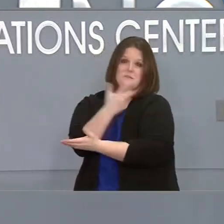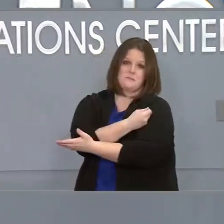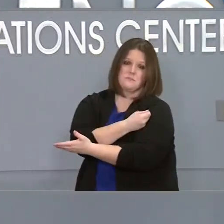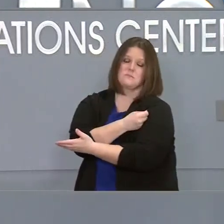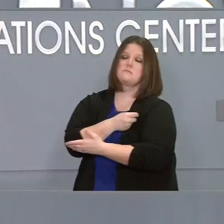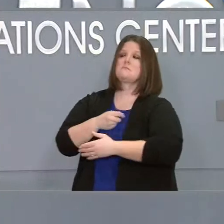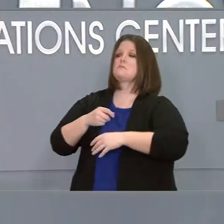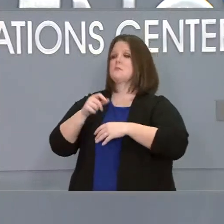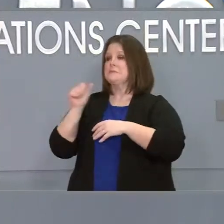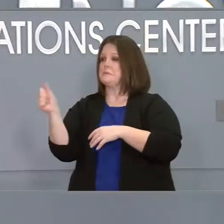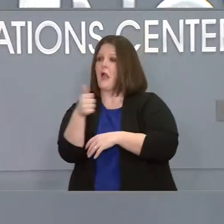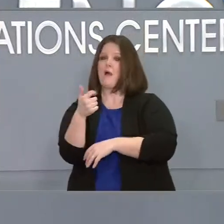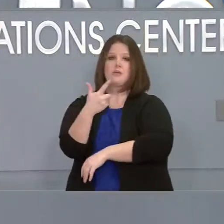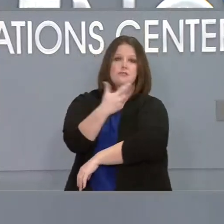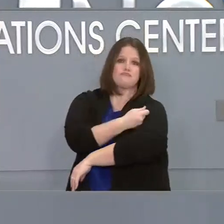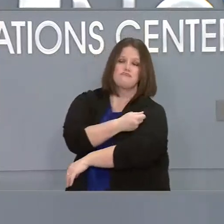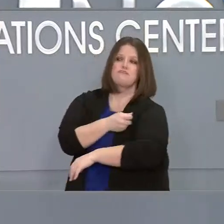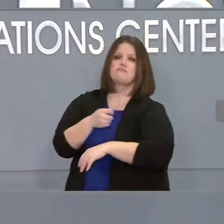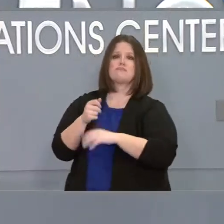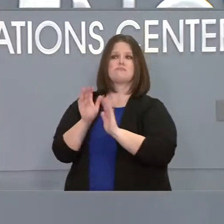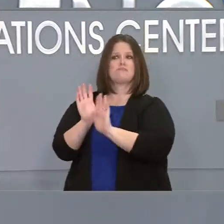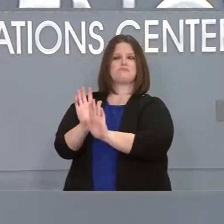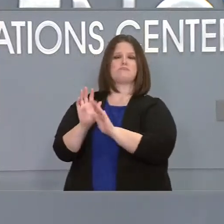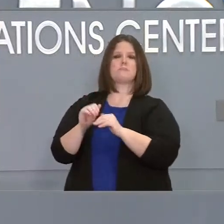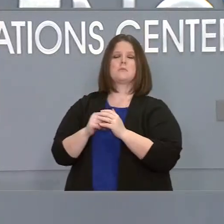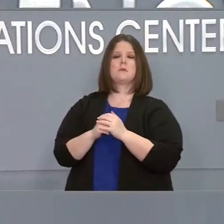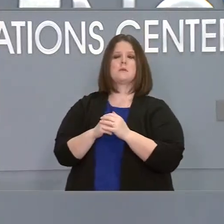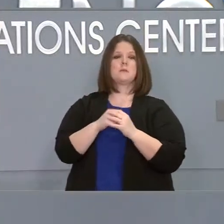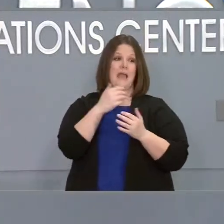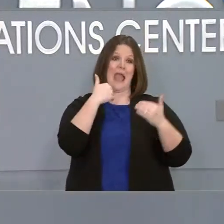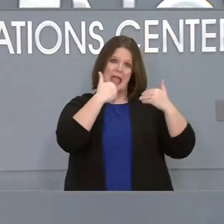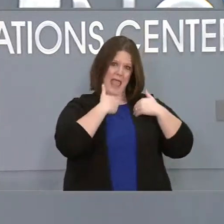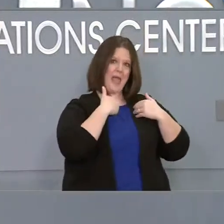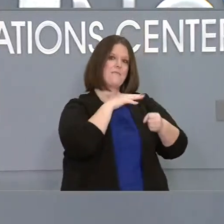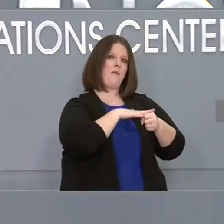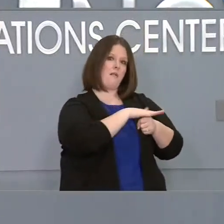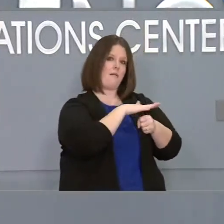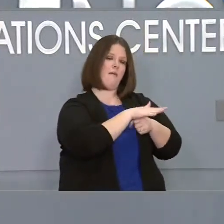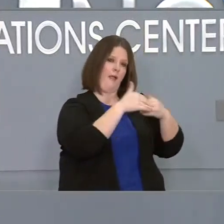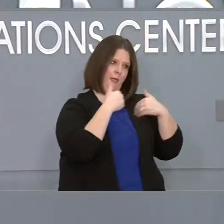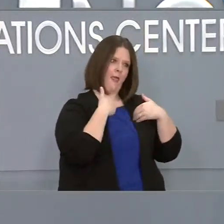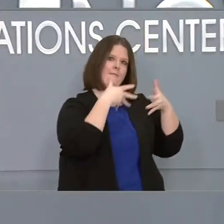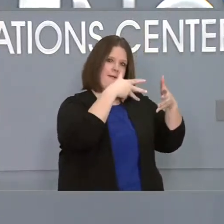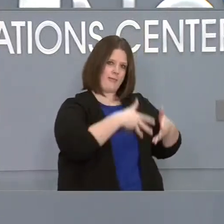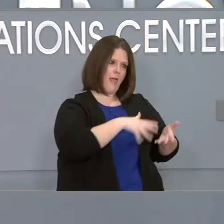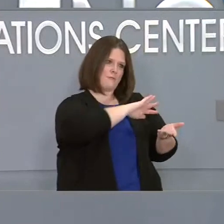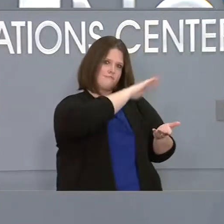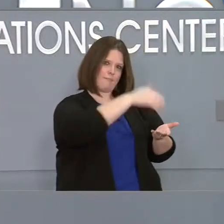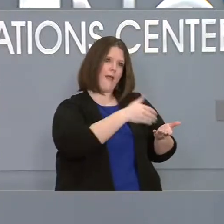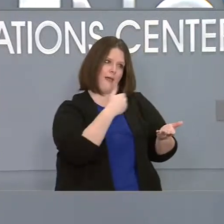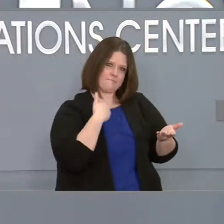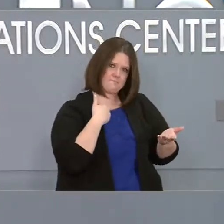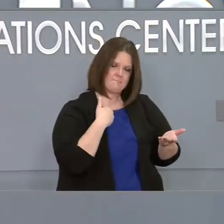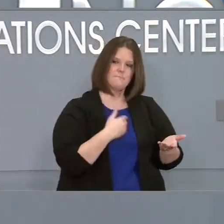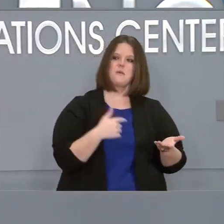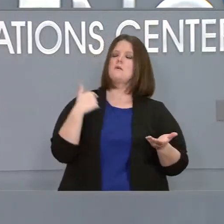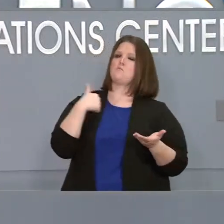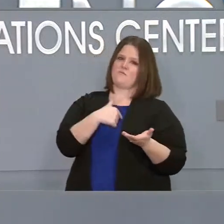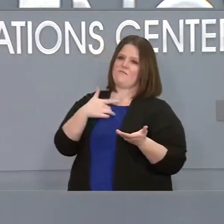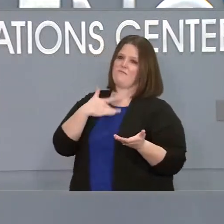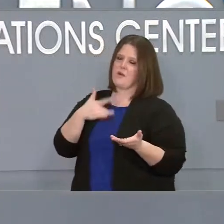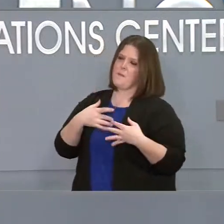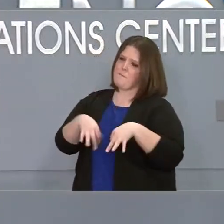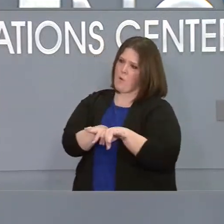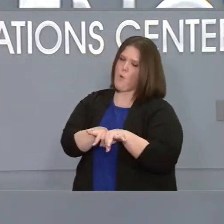ability to have a partner come in to do it. So it's now working through all of the efforts to make sure that those boosters get into arms. We do think it's really